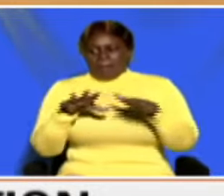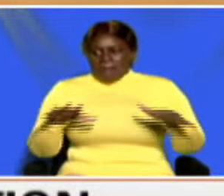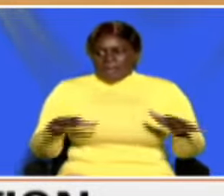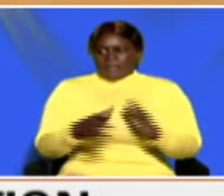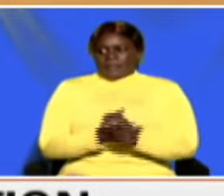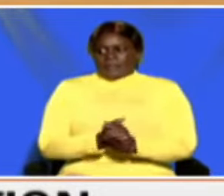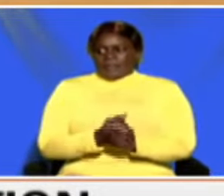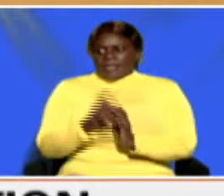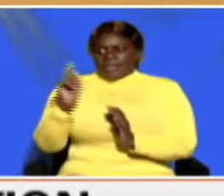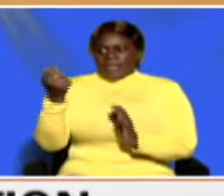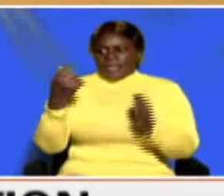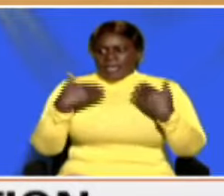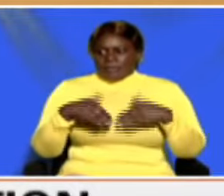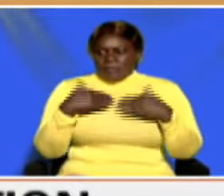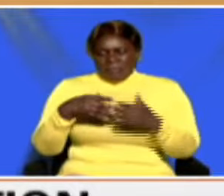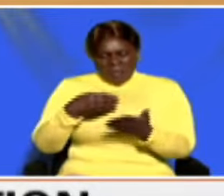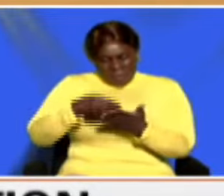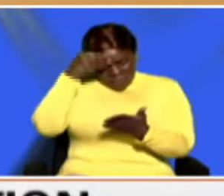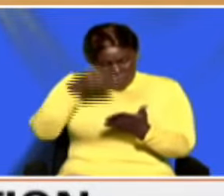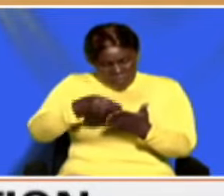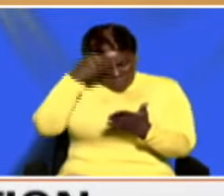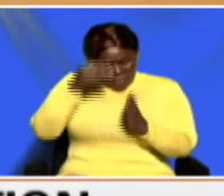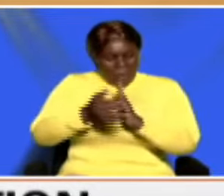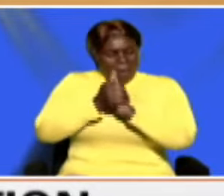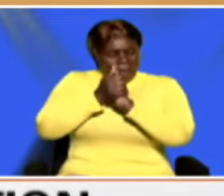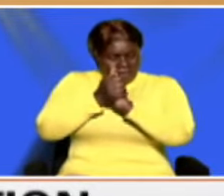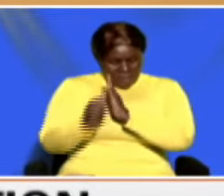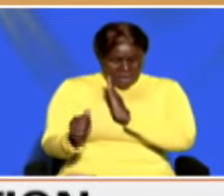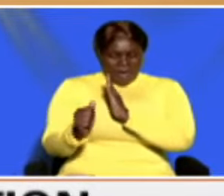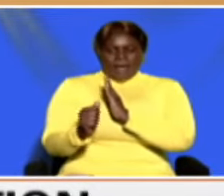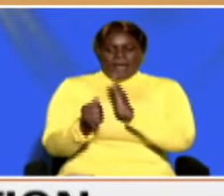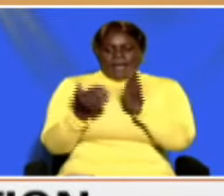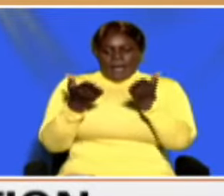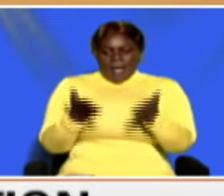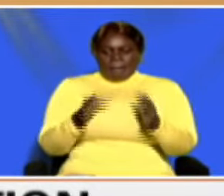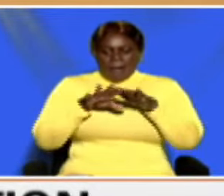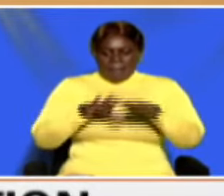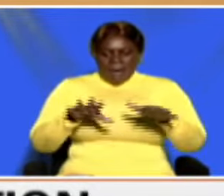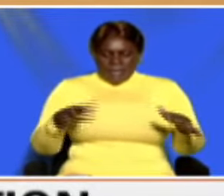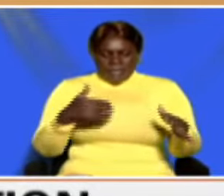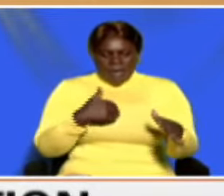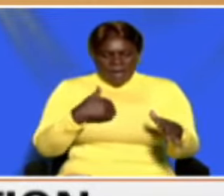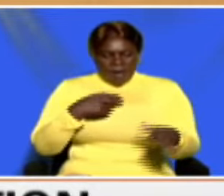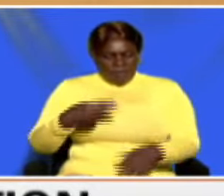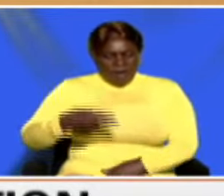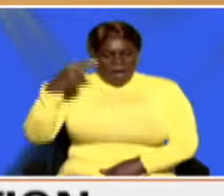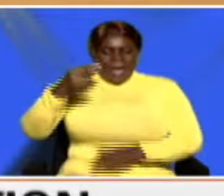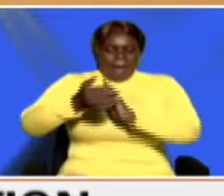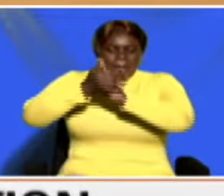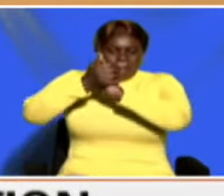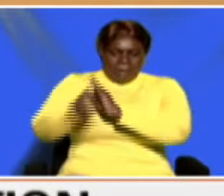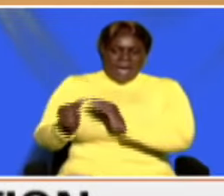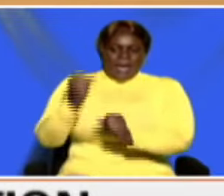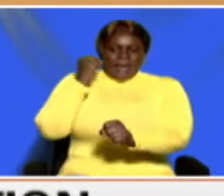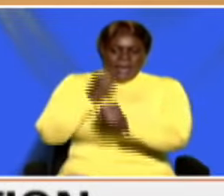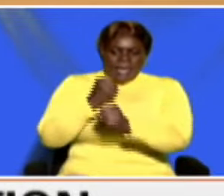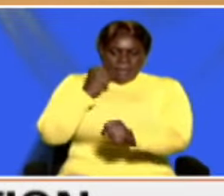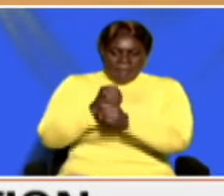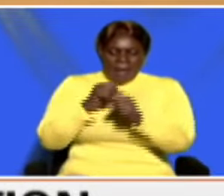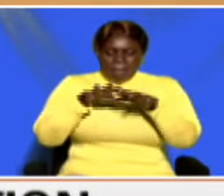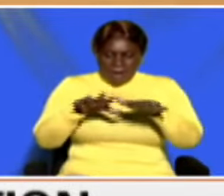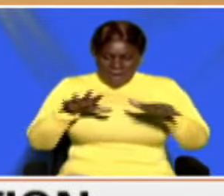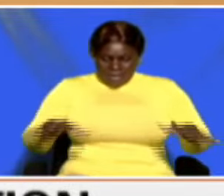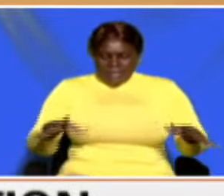know Kenyans are highly educated people, and here in this market, you have a highly skilled labor market.